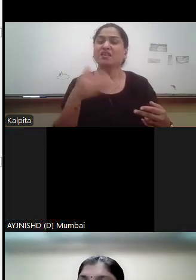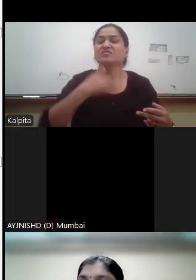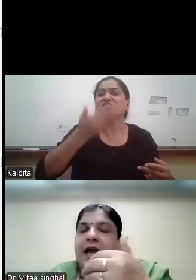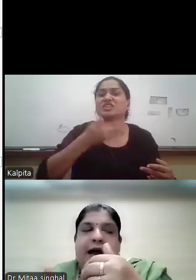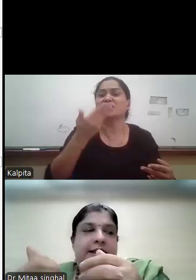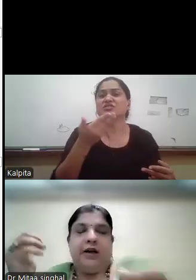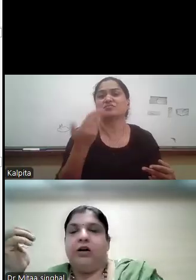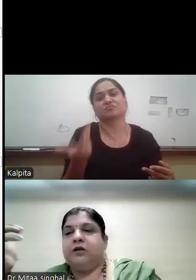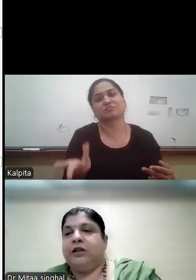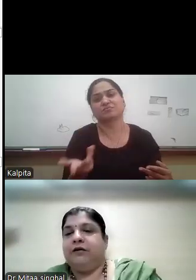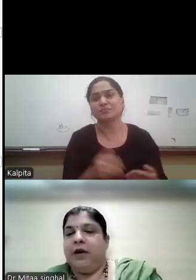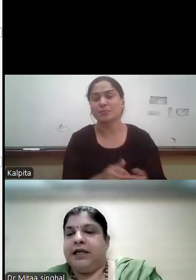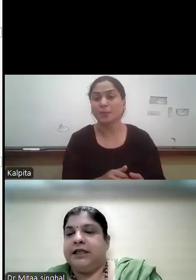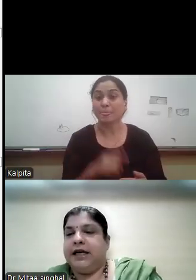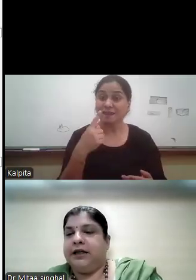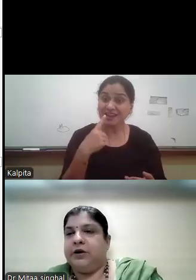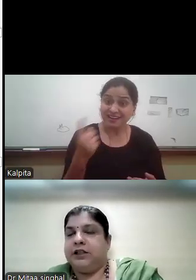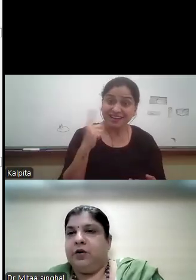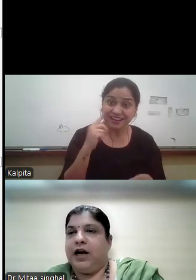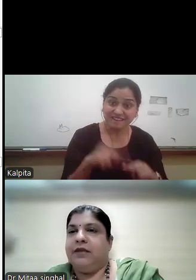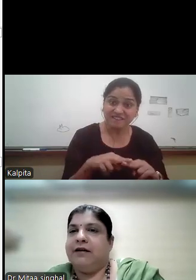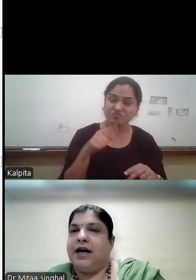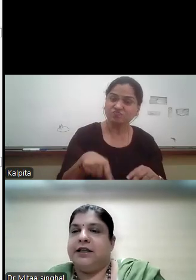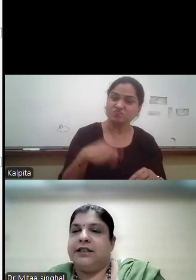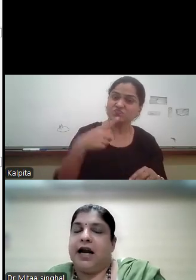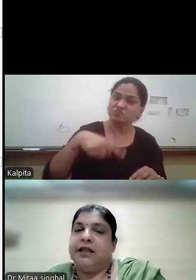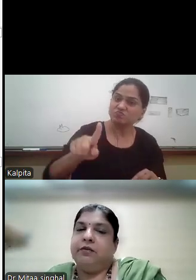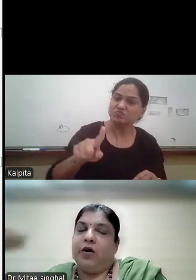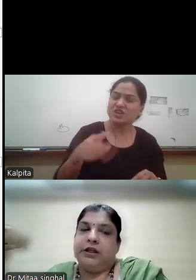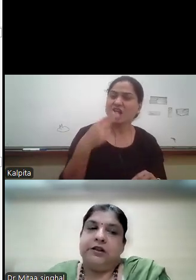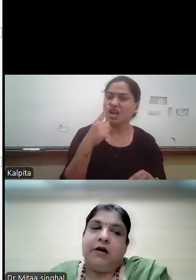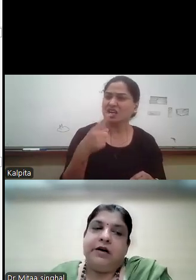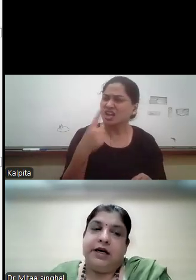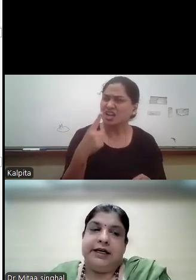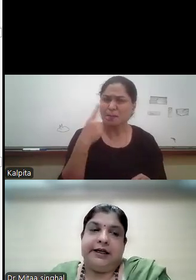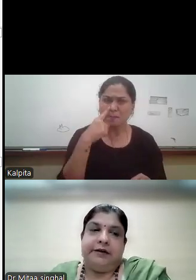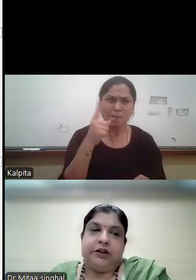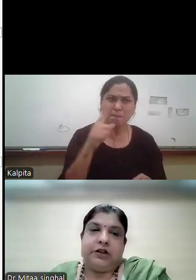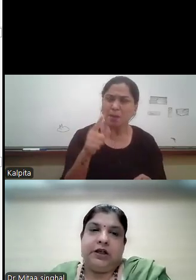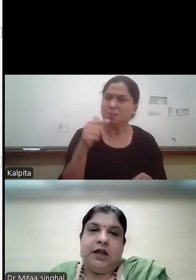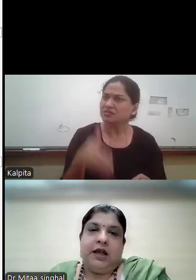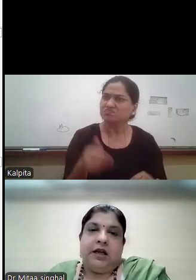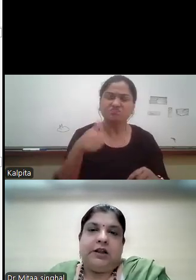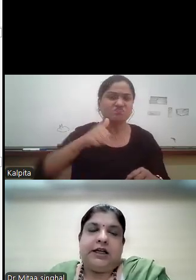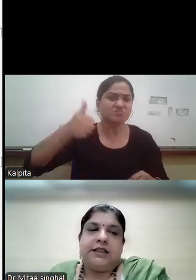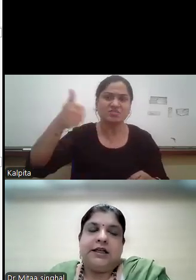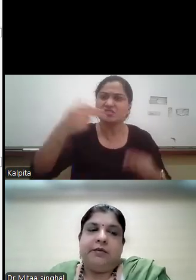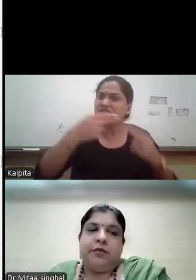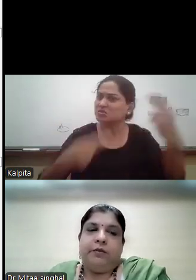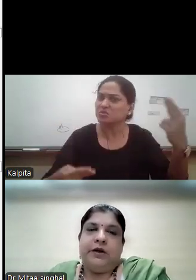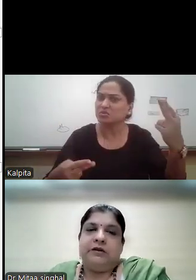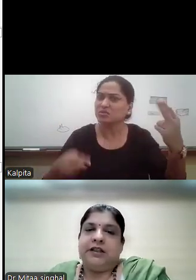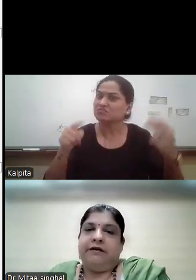success stories, and they also, if the parents attend today's program, they will understand the importance of early intervention. Now, there are